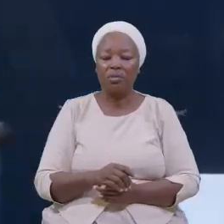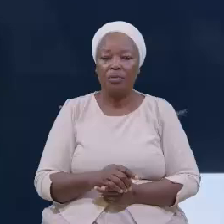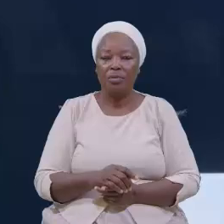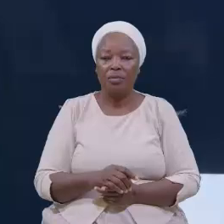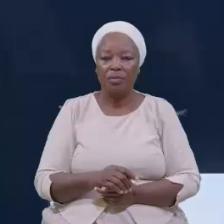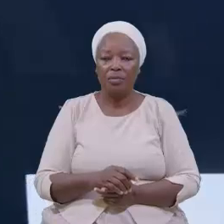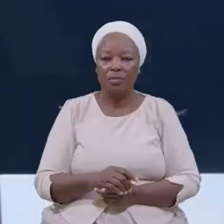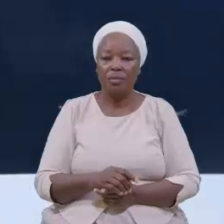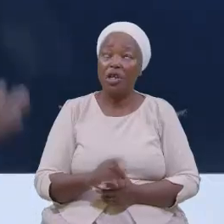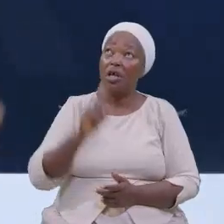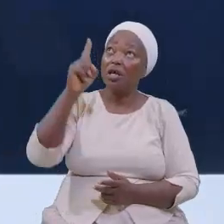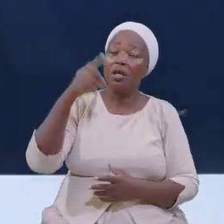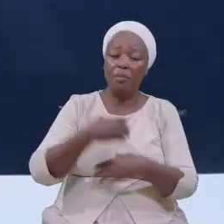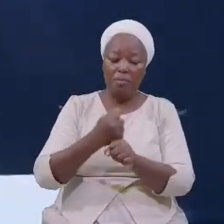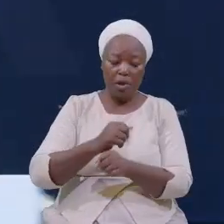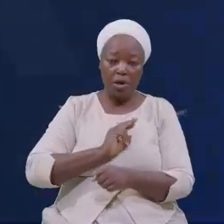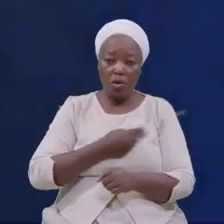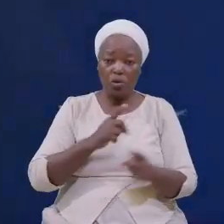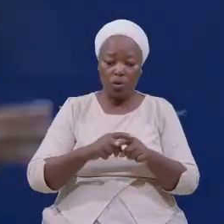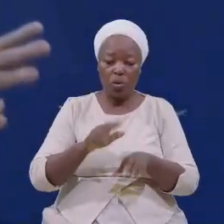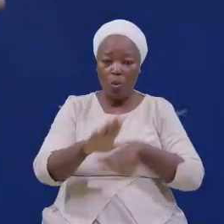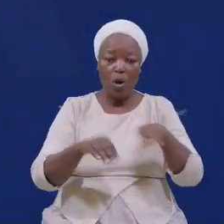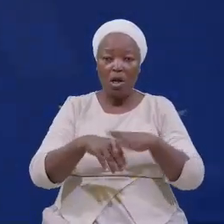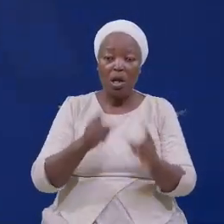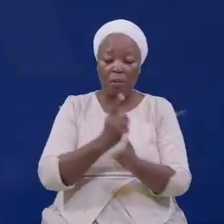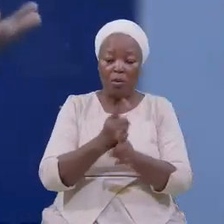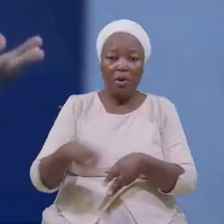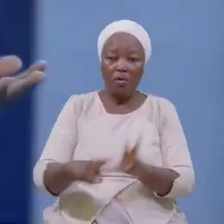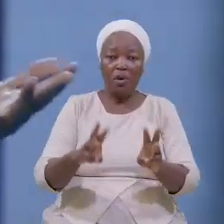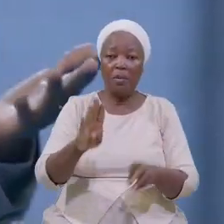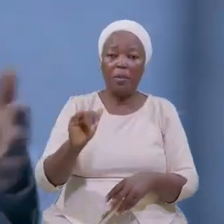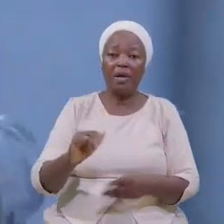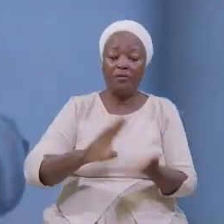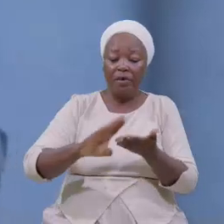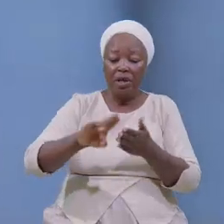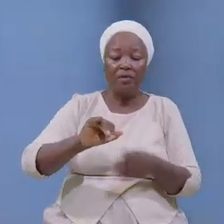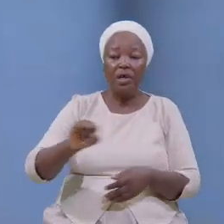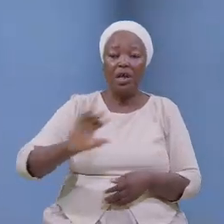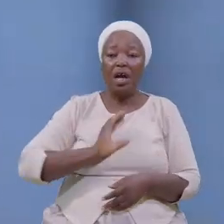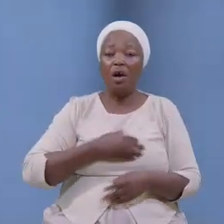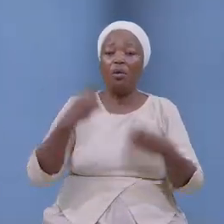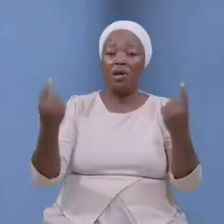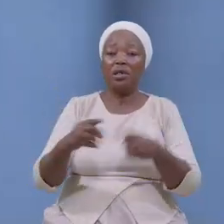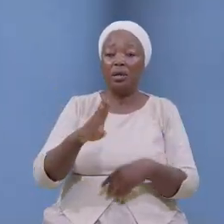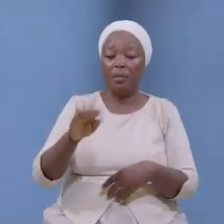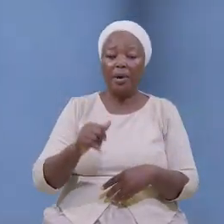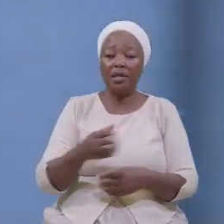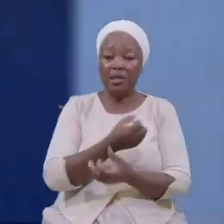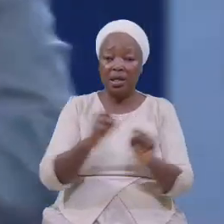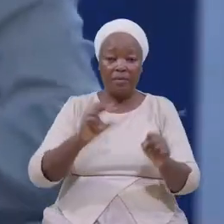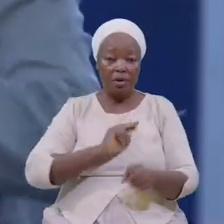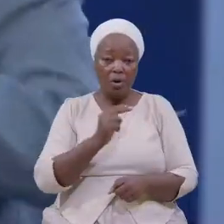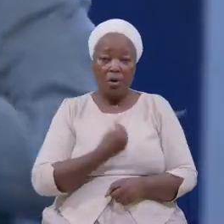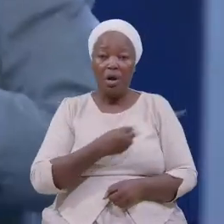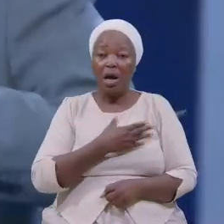He made us to walk in the right way by forgiving our sin, by justifying us,